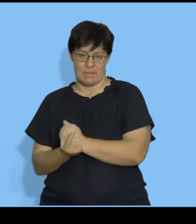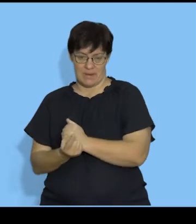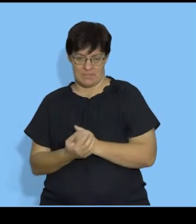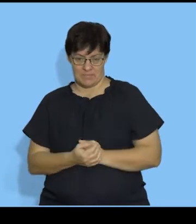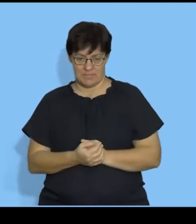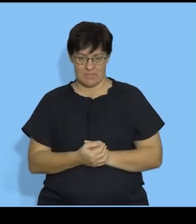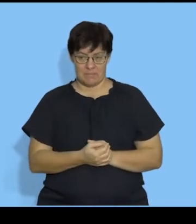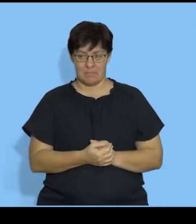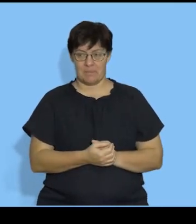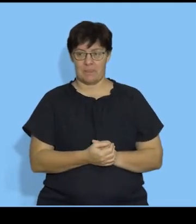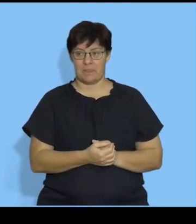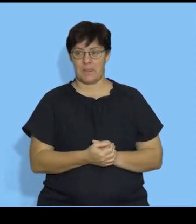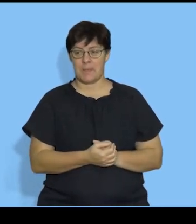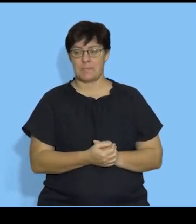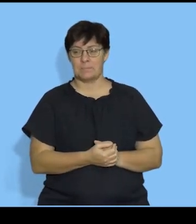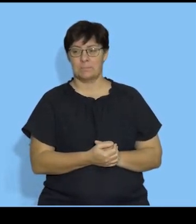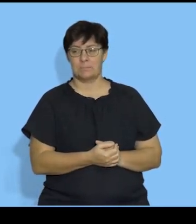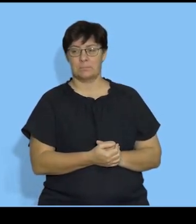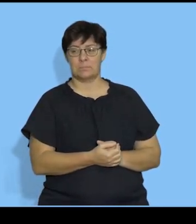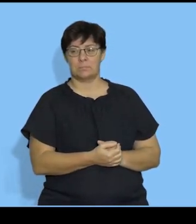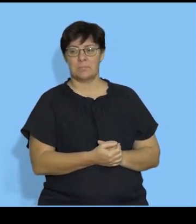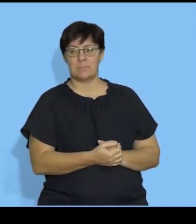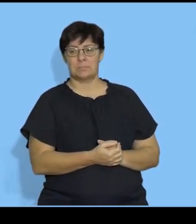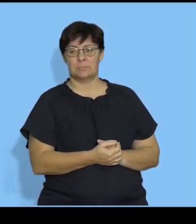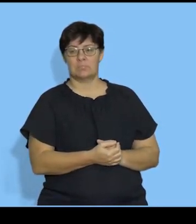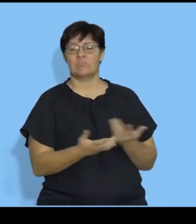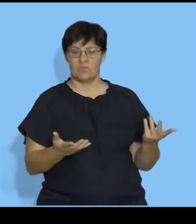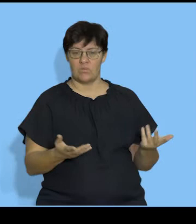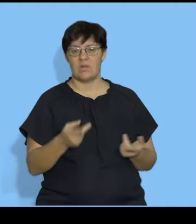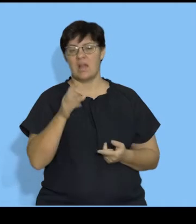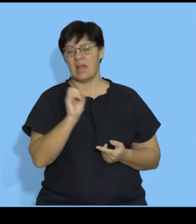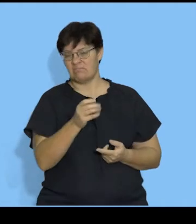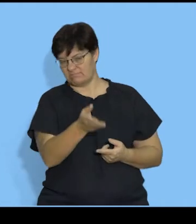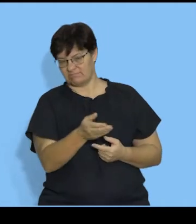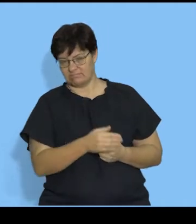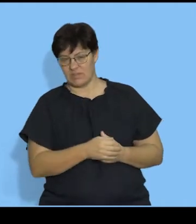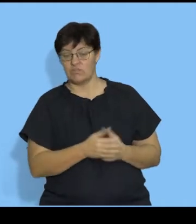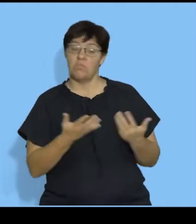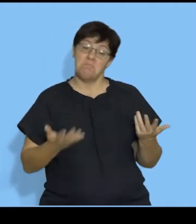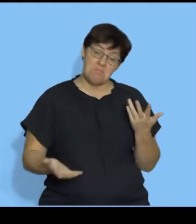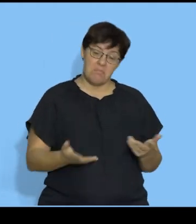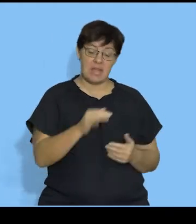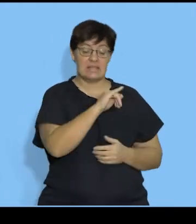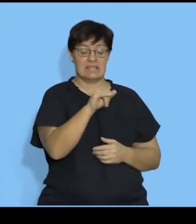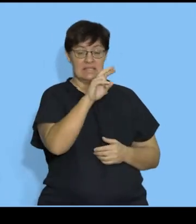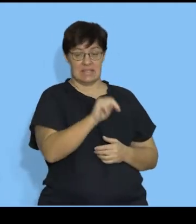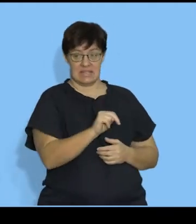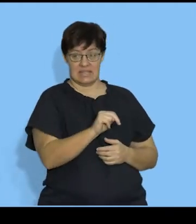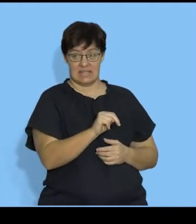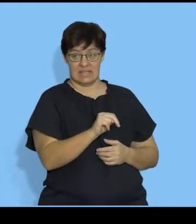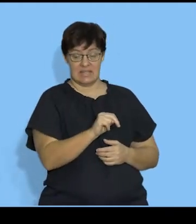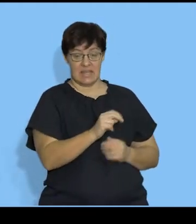and an acid. All right. So we are happy with that. So if zinc undergoes